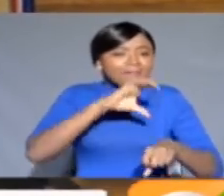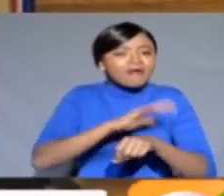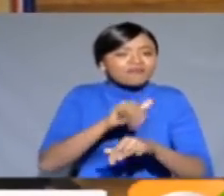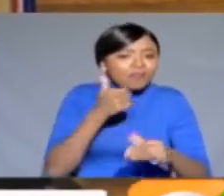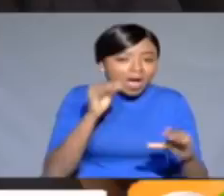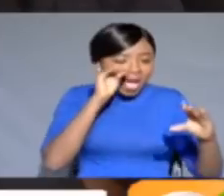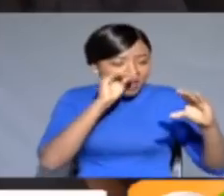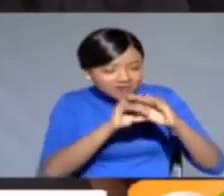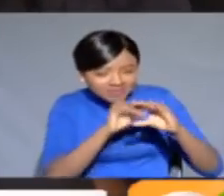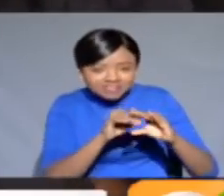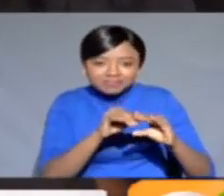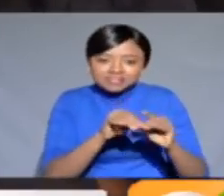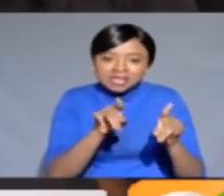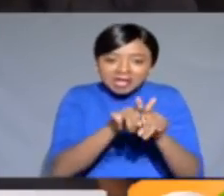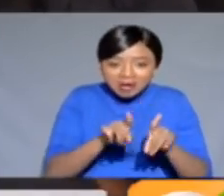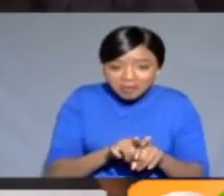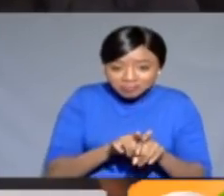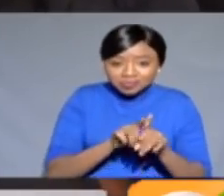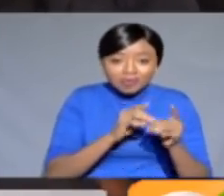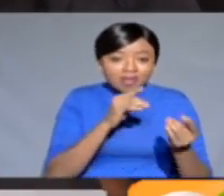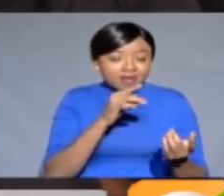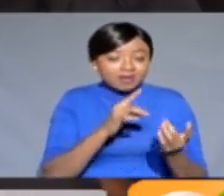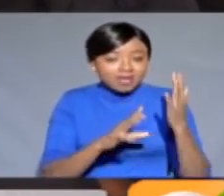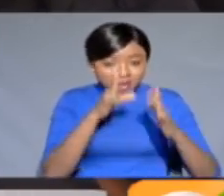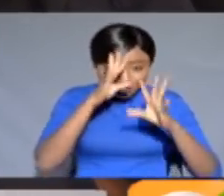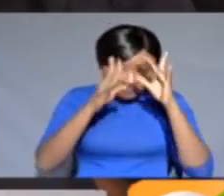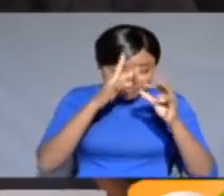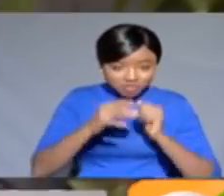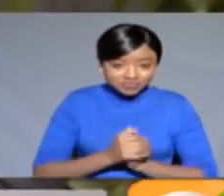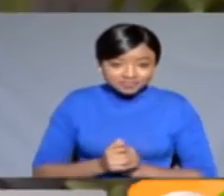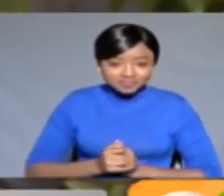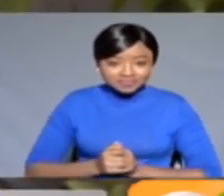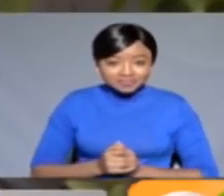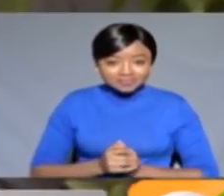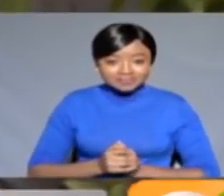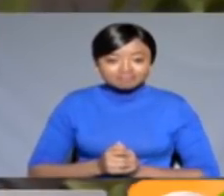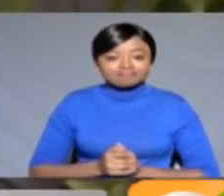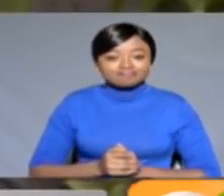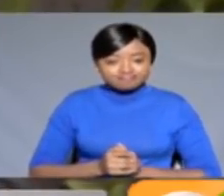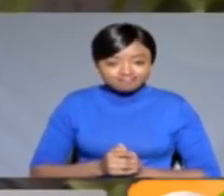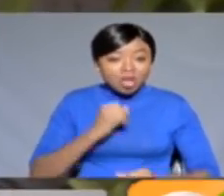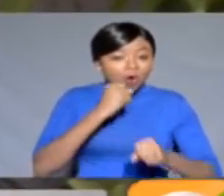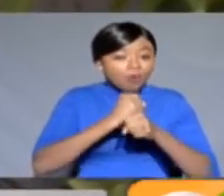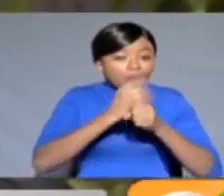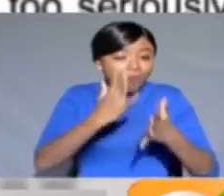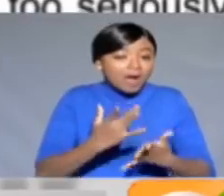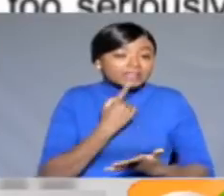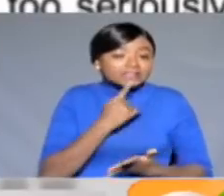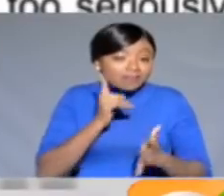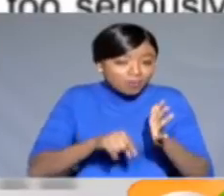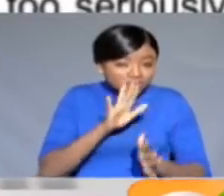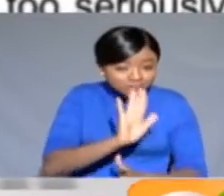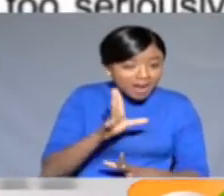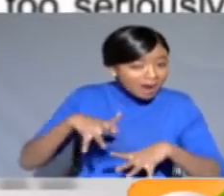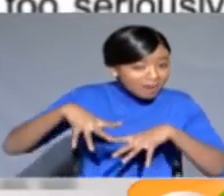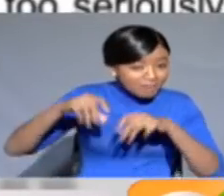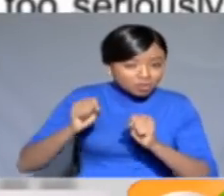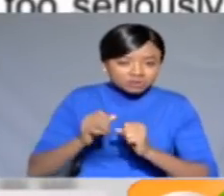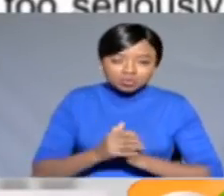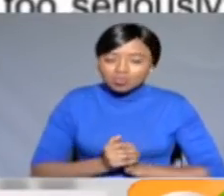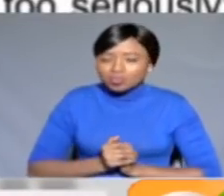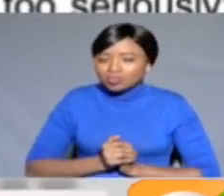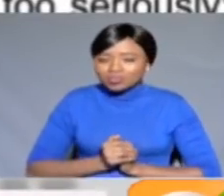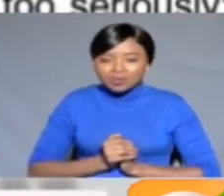and innovation. At Safaricom House, employees paid a glowing tribute to their former boss, stating that Bob taught us that it was